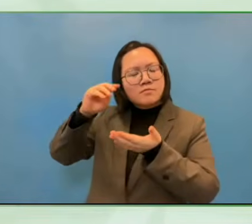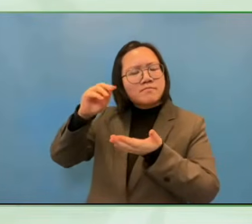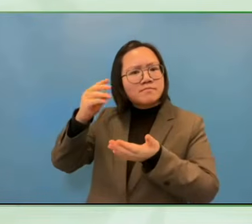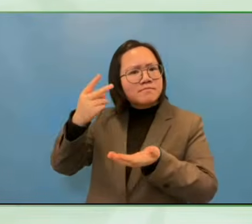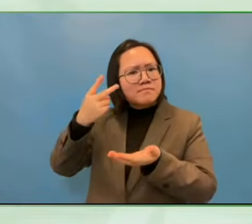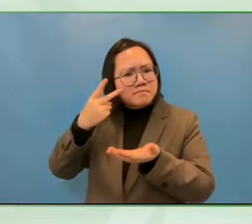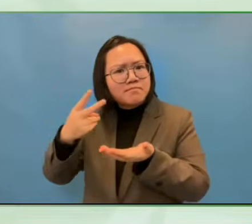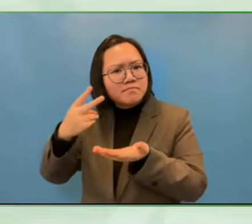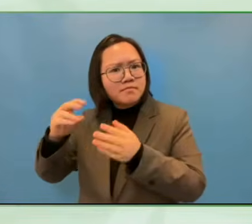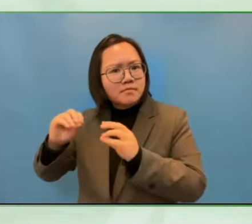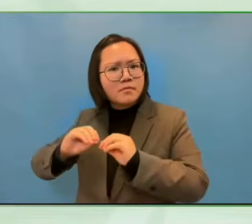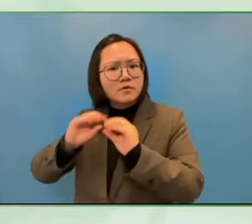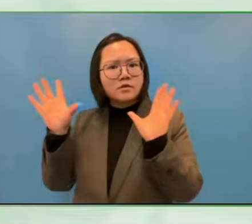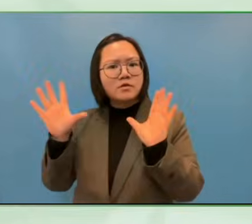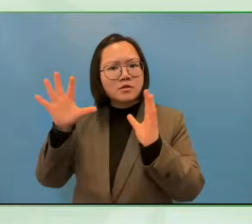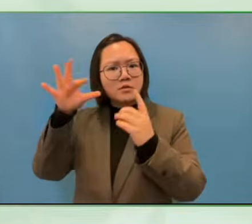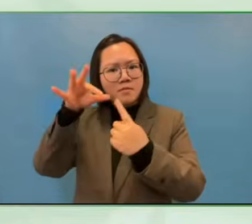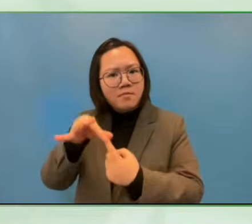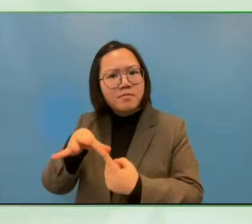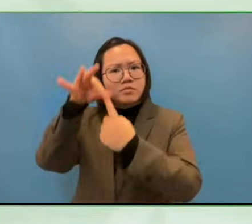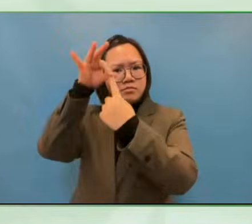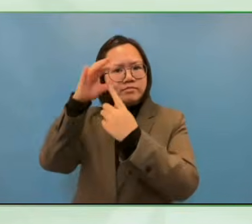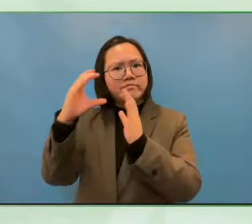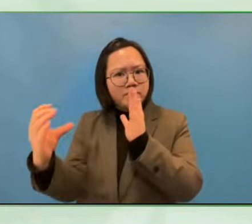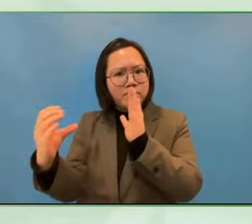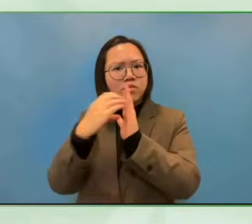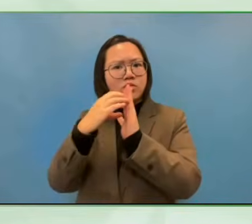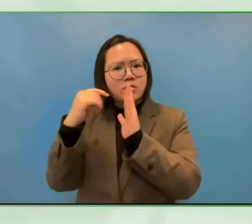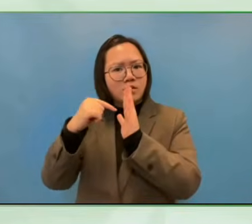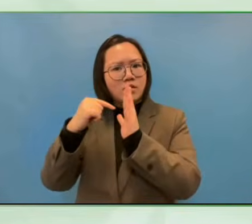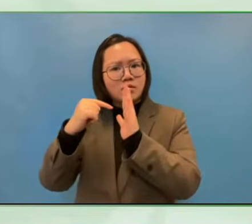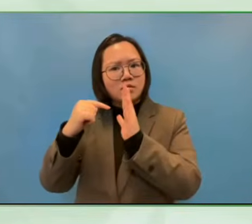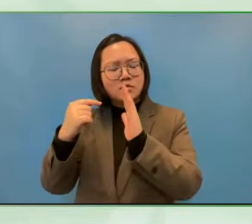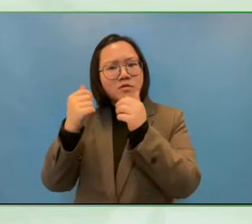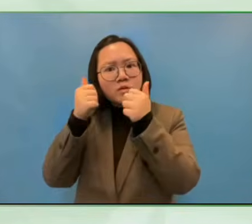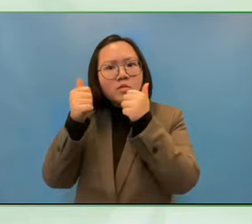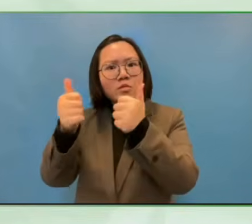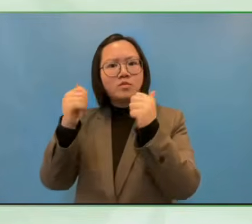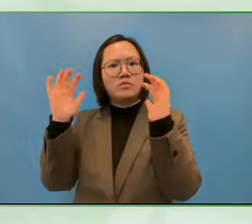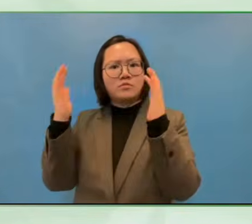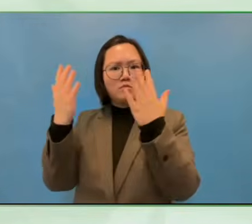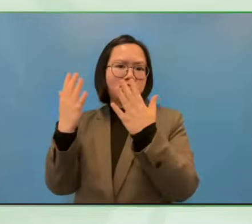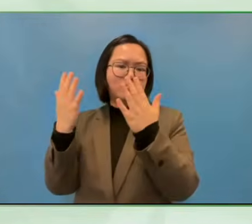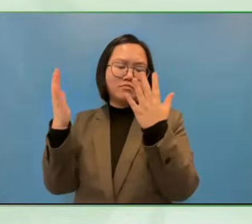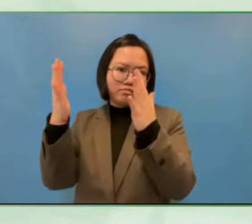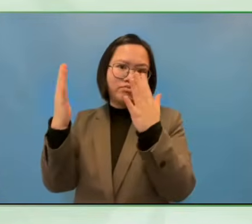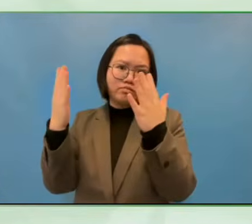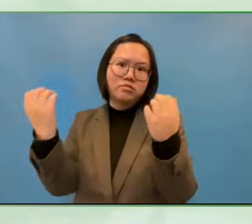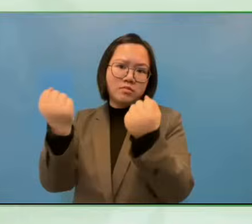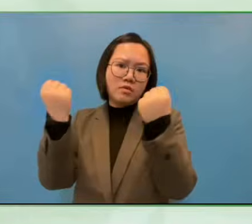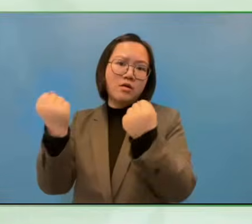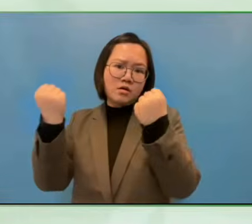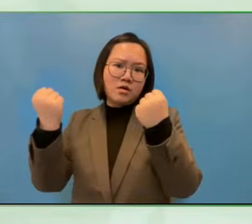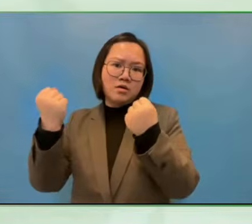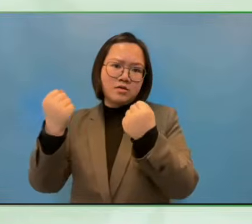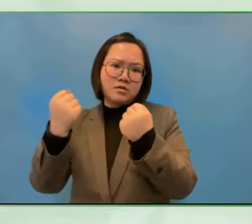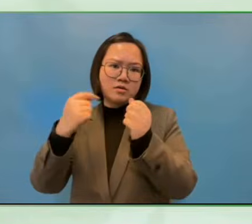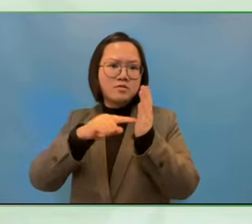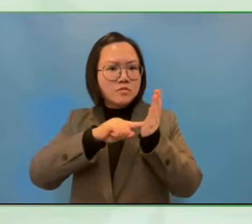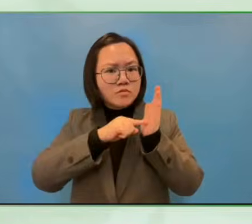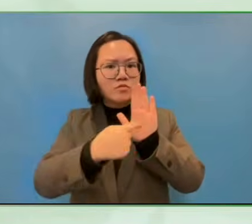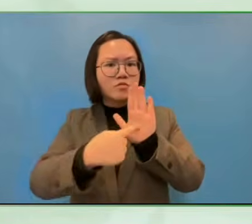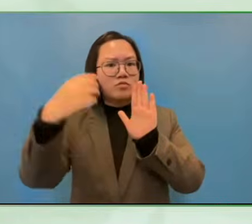can interact and teach governments. And whether it's the Purple Vest Project in Israel or the